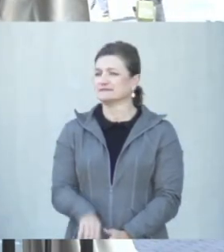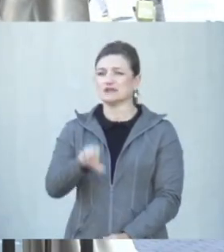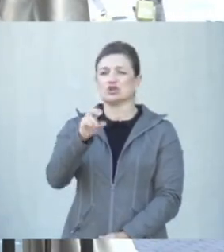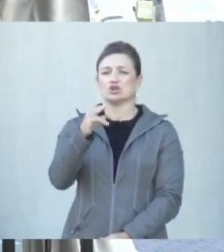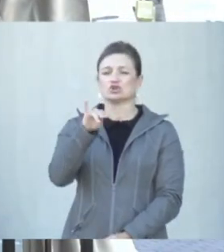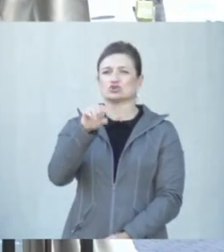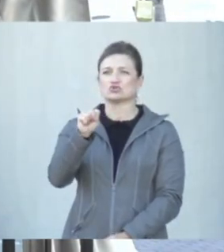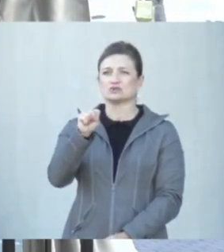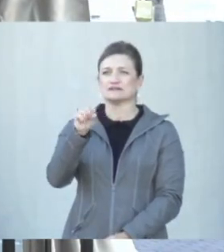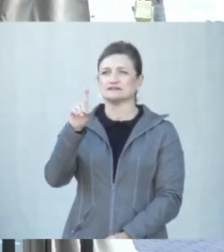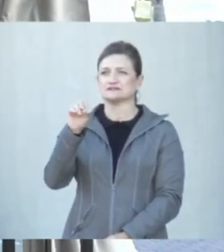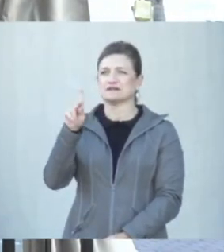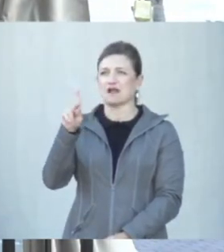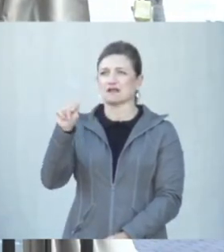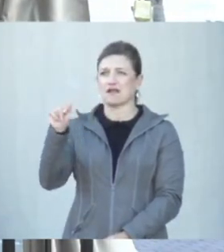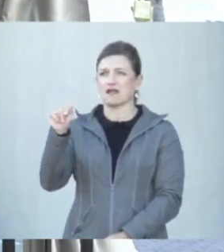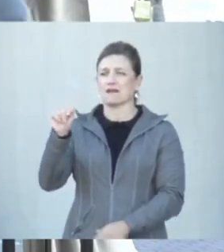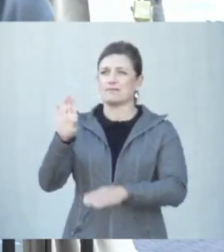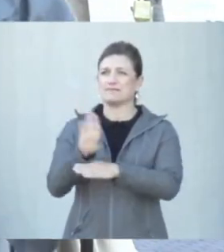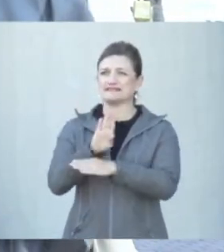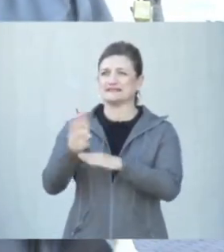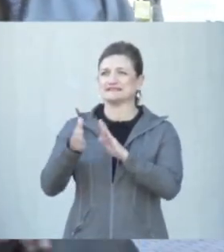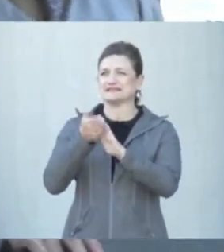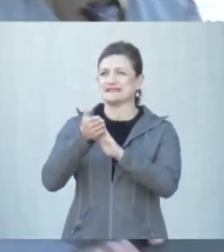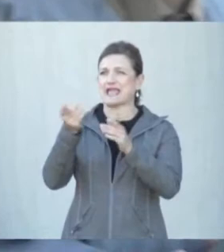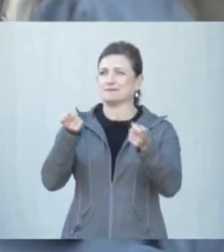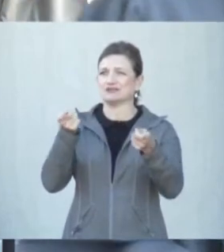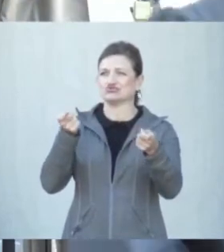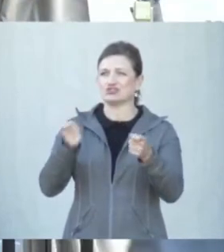Chris Daka, Business Administration.